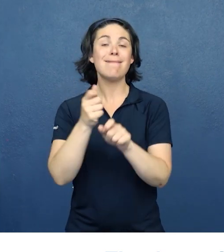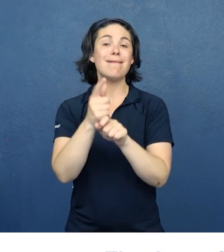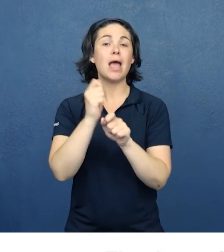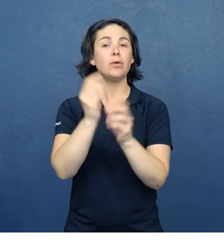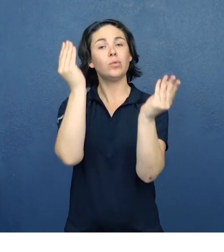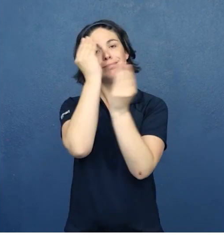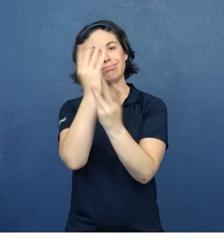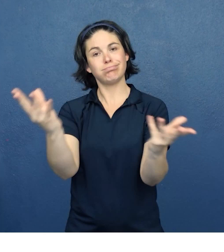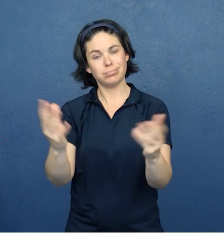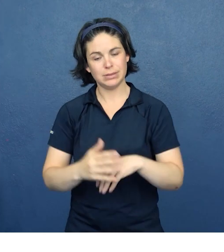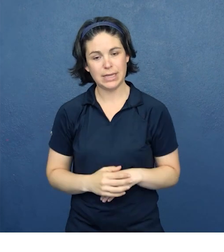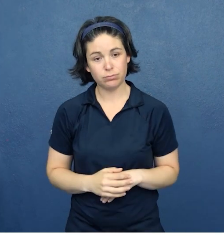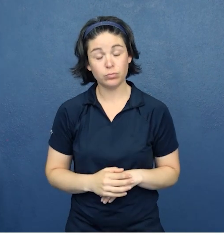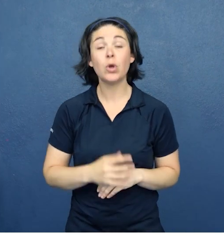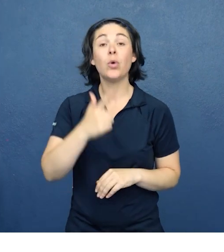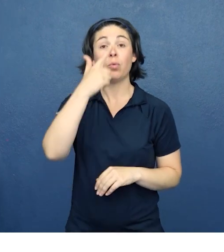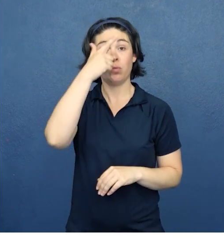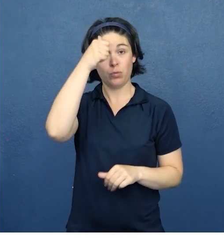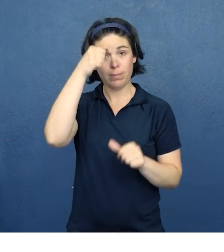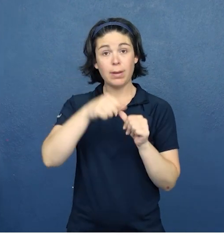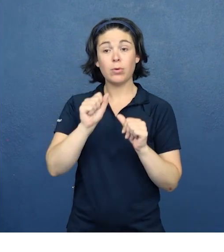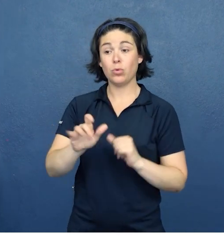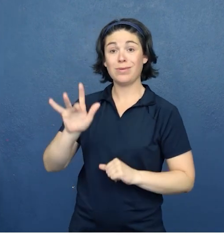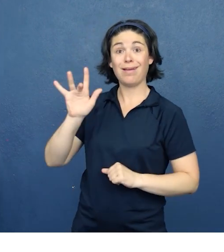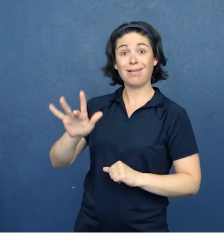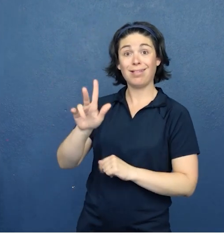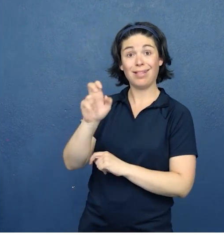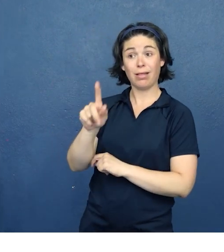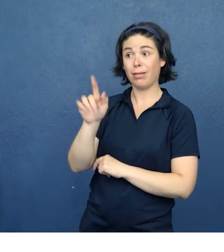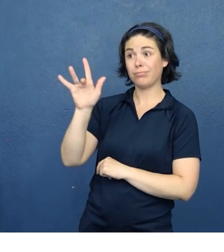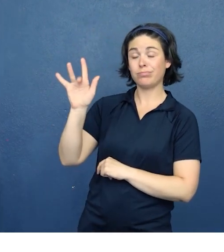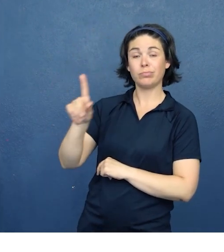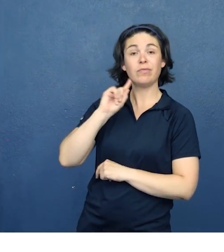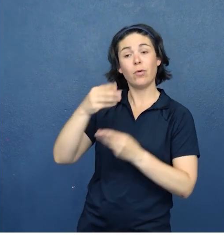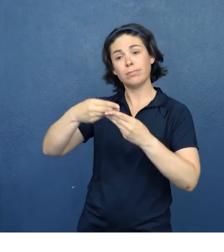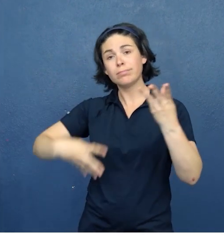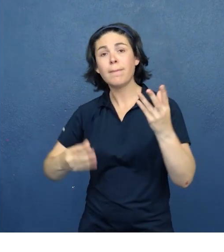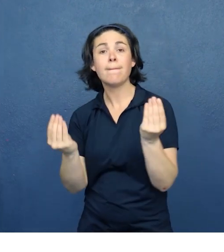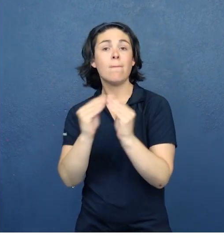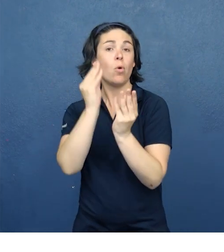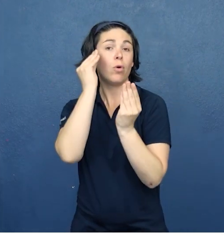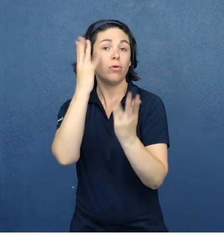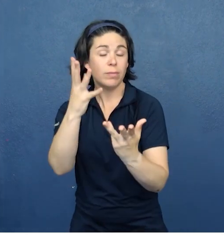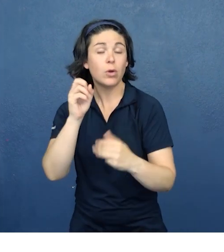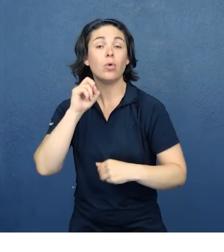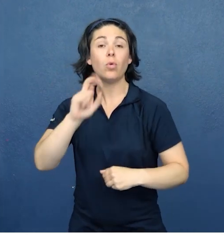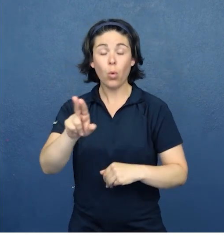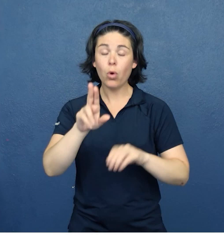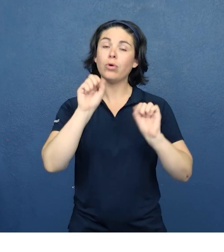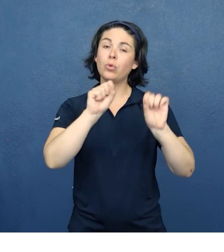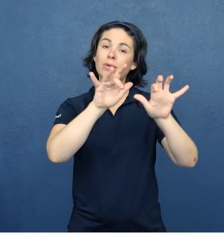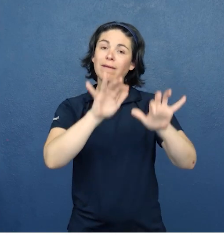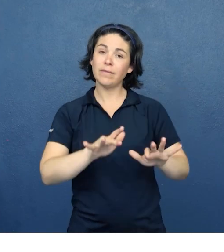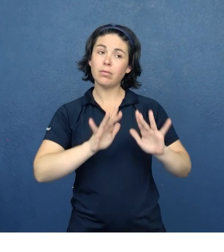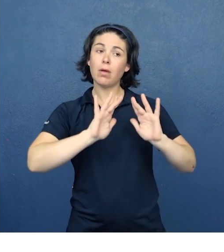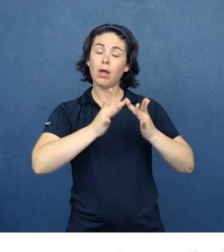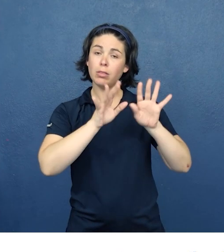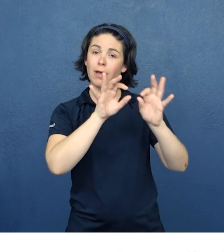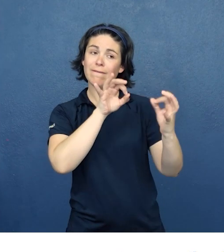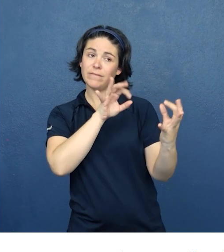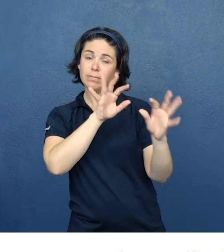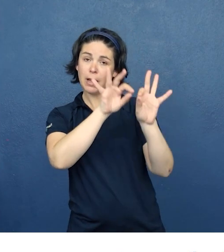update. Don't forget to click on the link for more information, or to complete an online feedback form about the